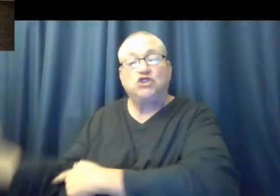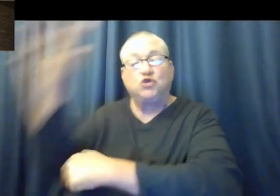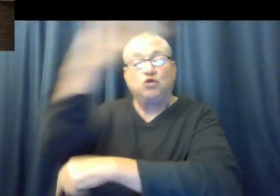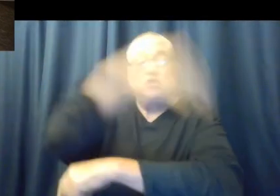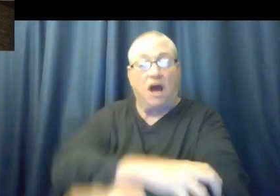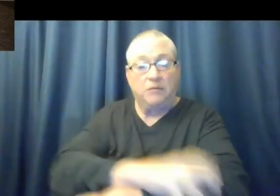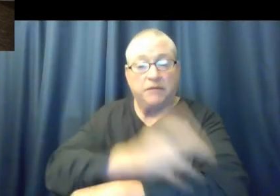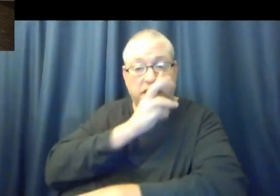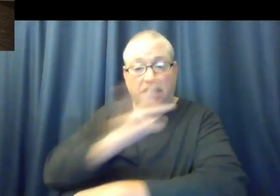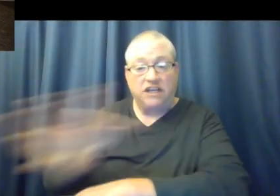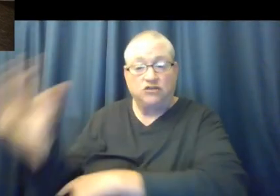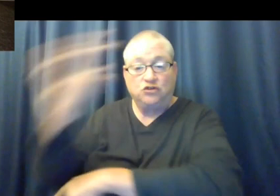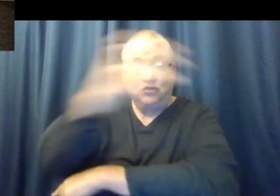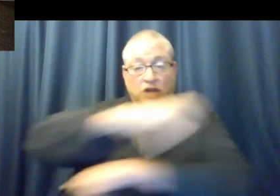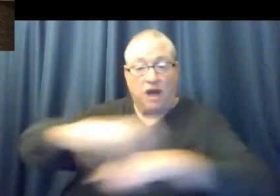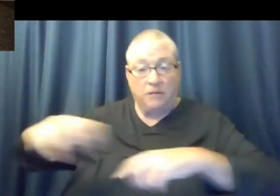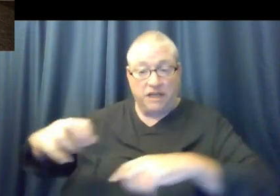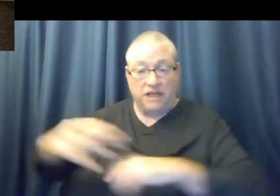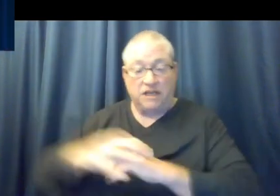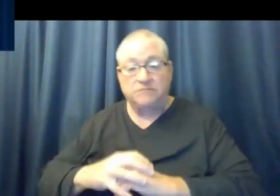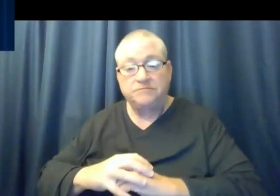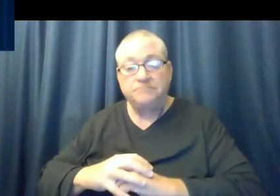serve our local and global communities.